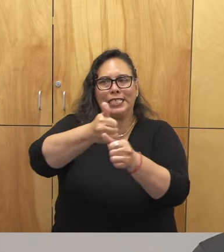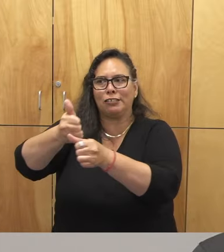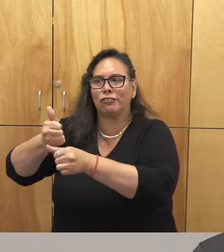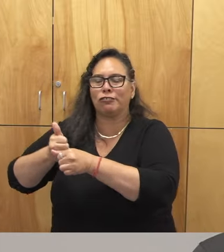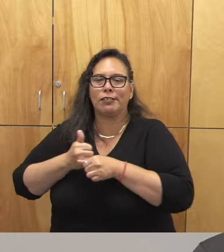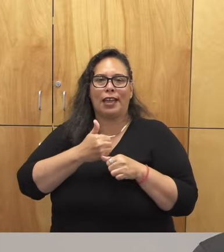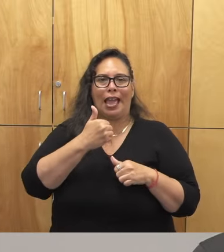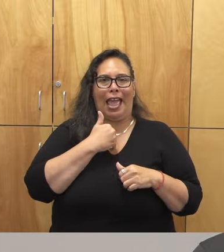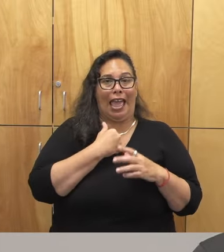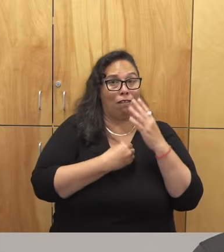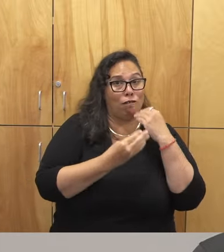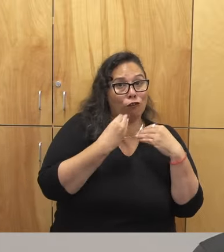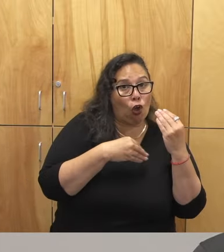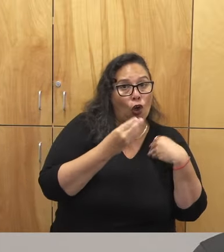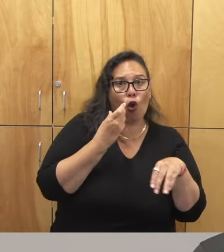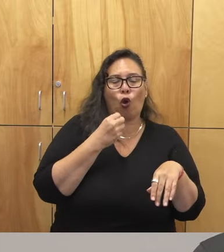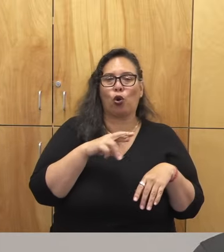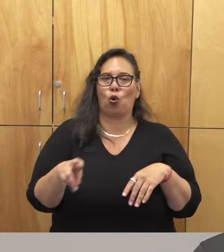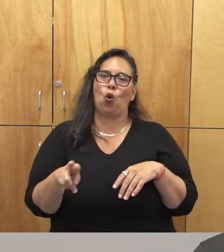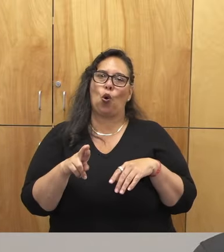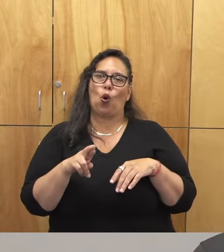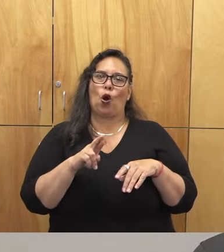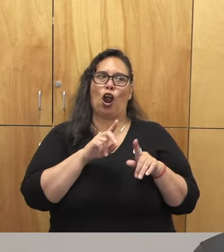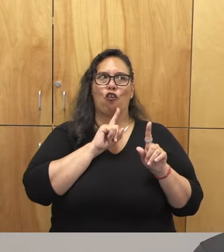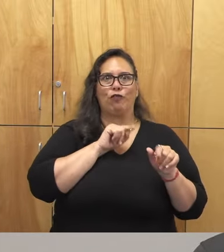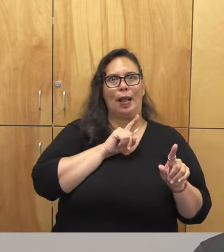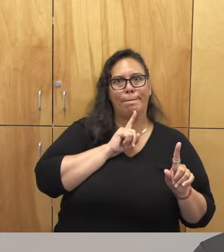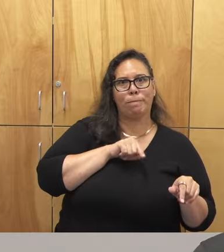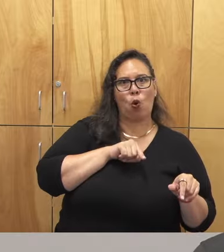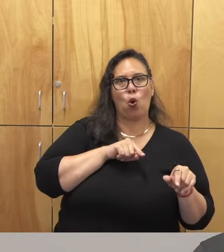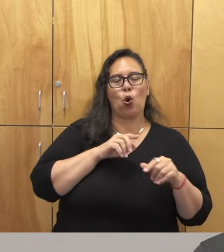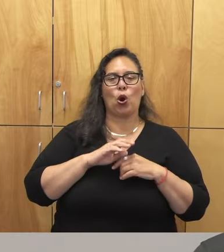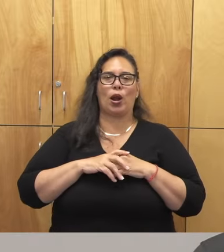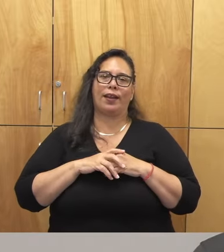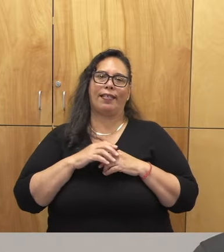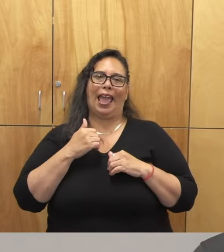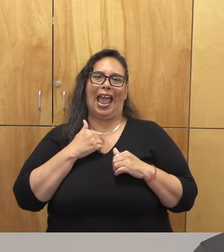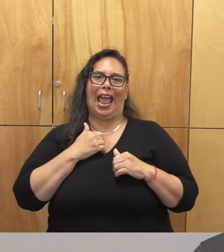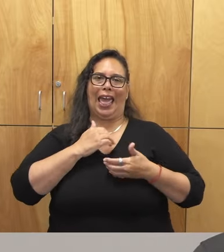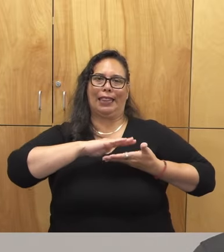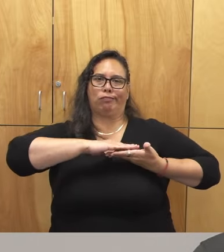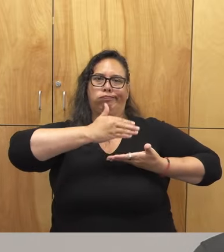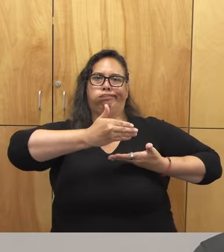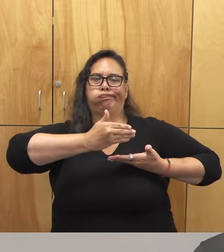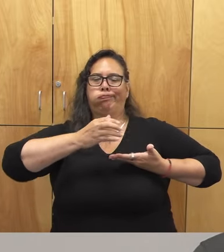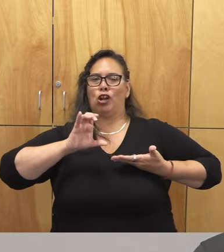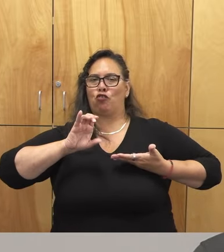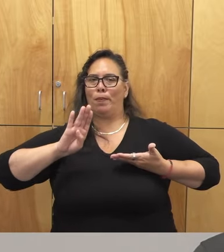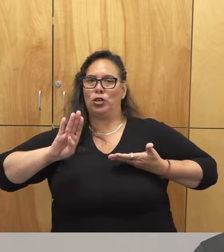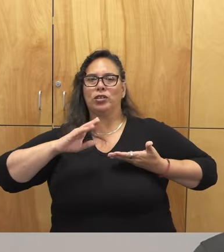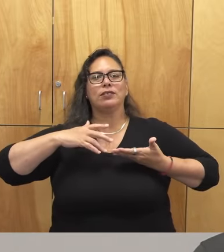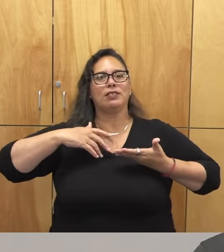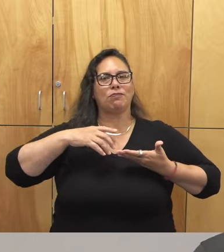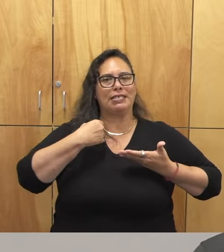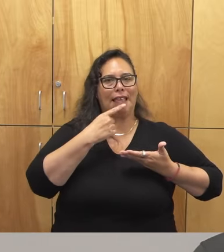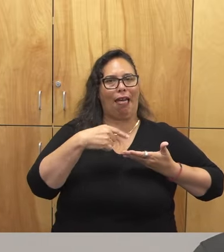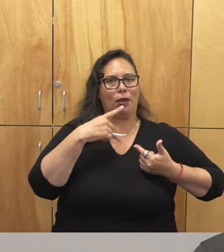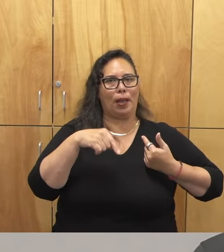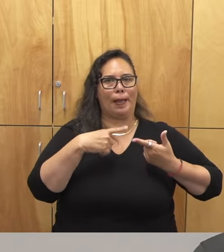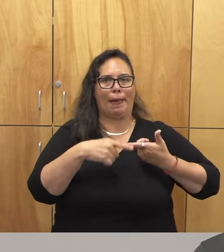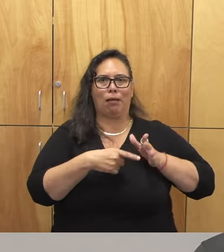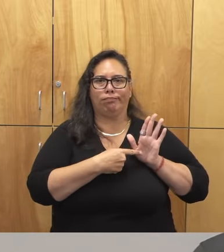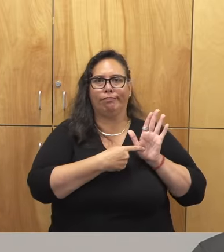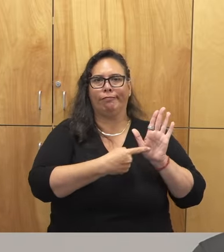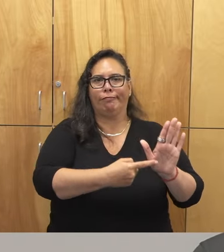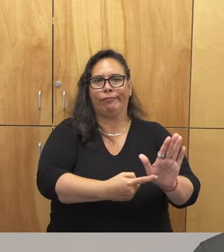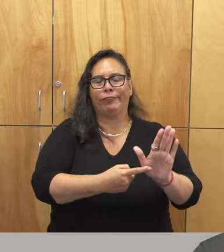either food or they gave a report. They had their Chromebooks, and they would tell you all about the country